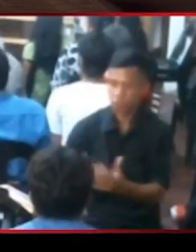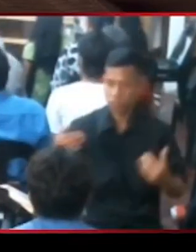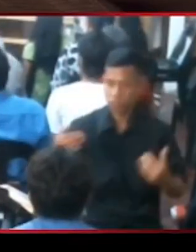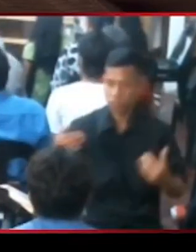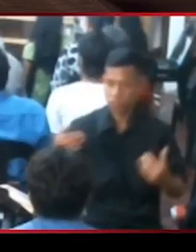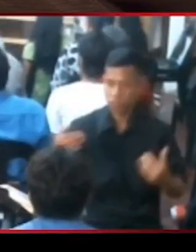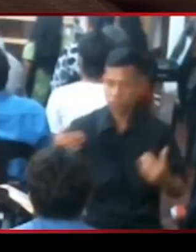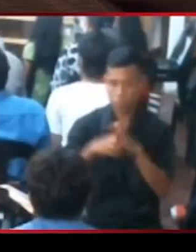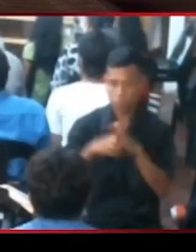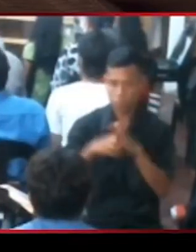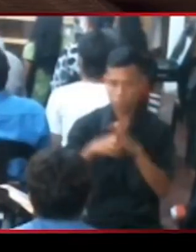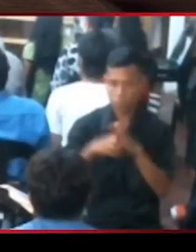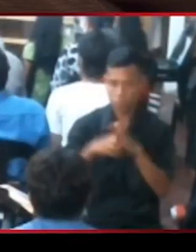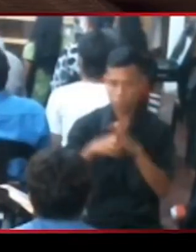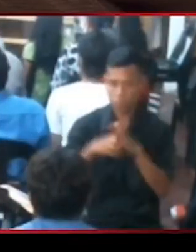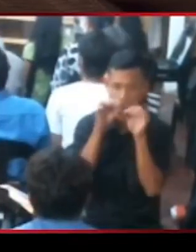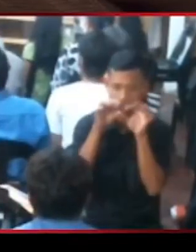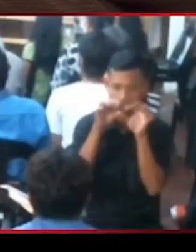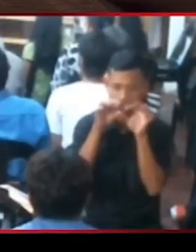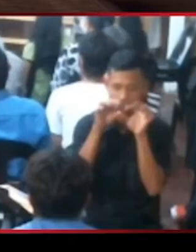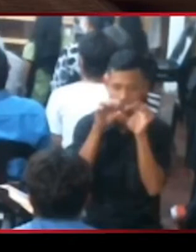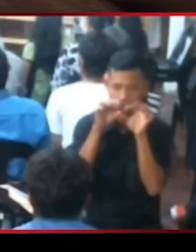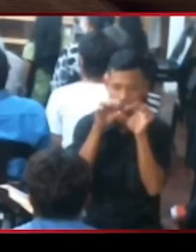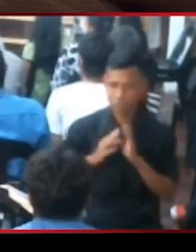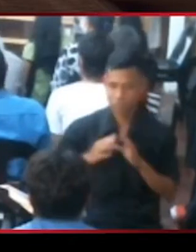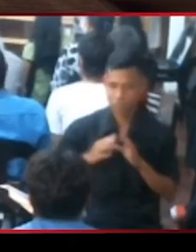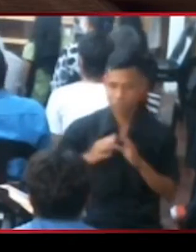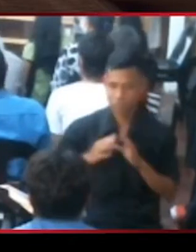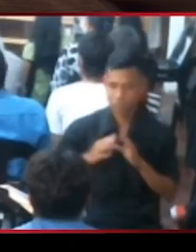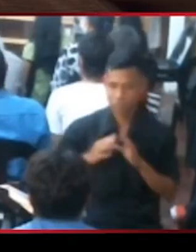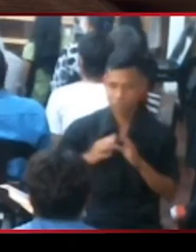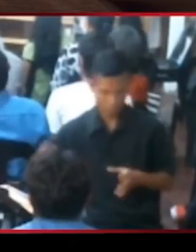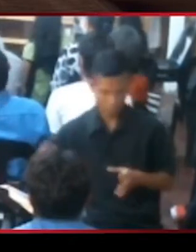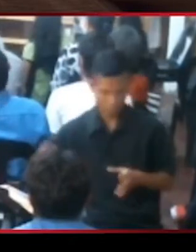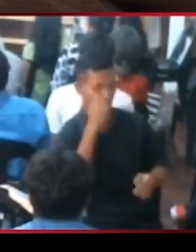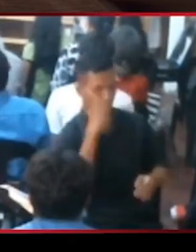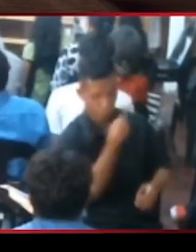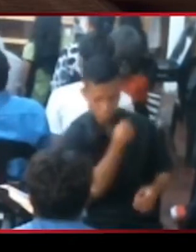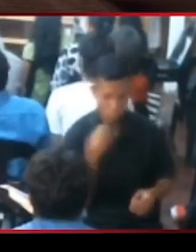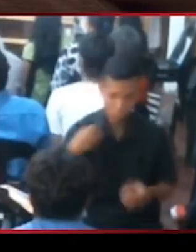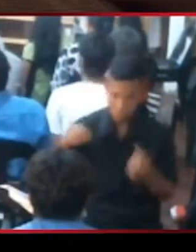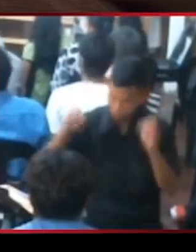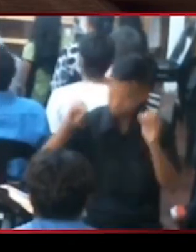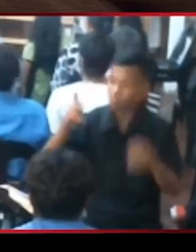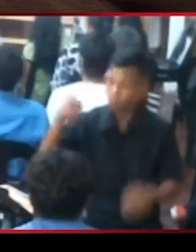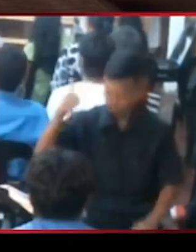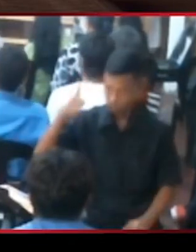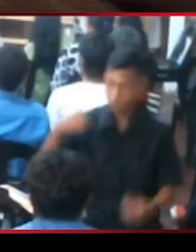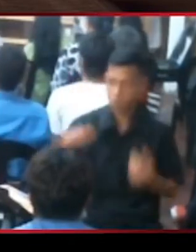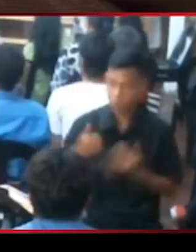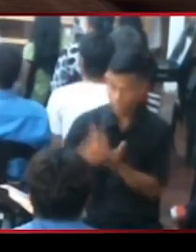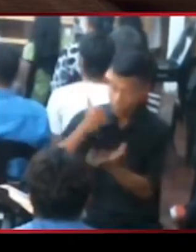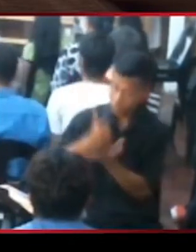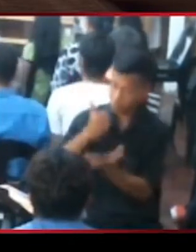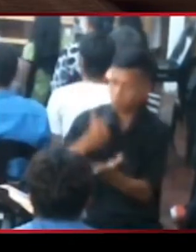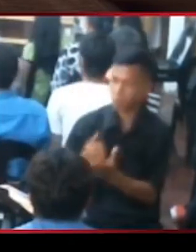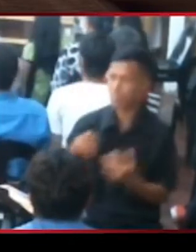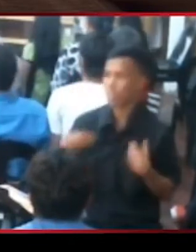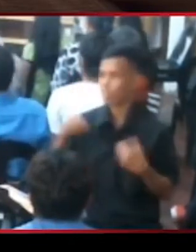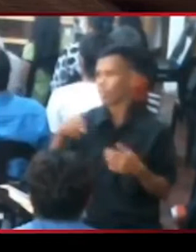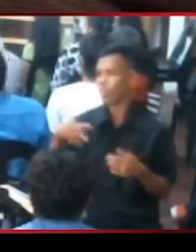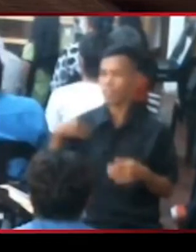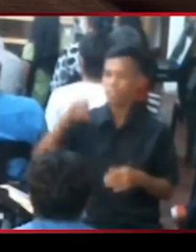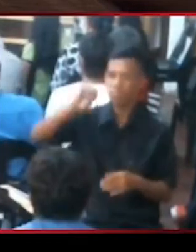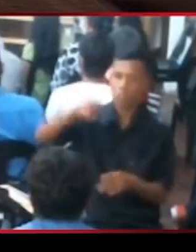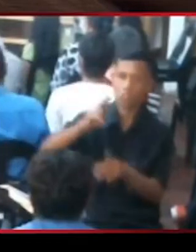them whether I want to or not. Jesus helped me June 14, 1976, when I